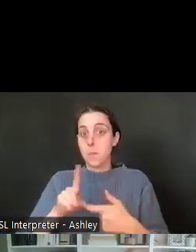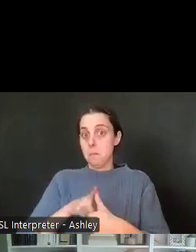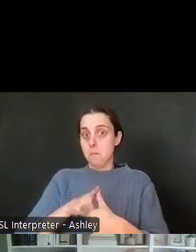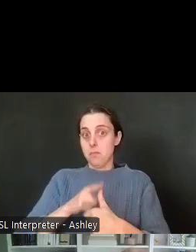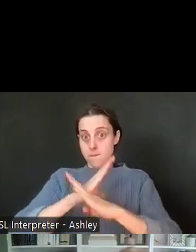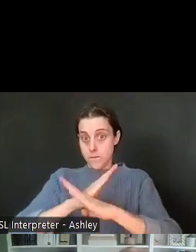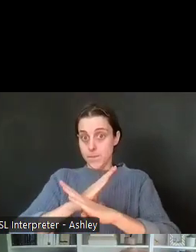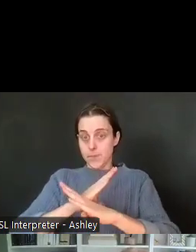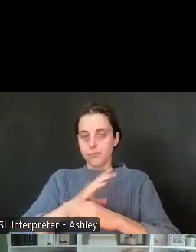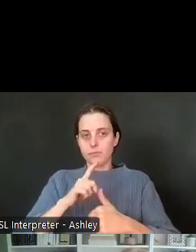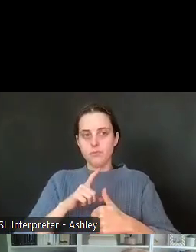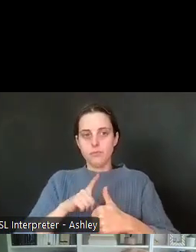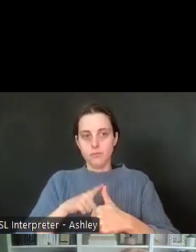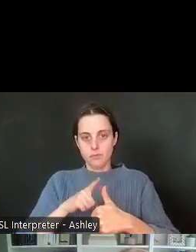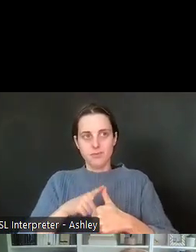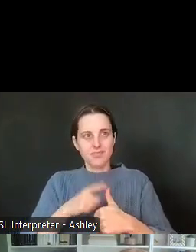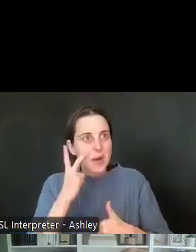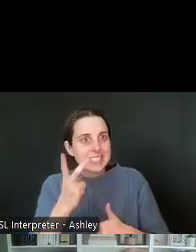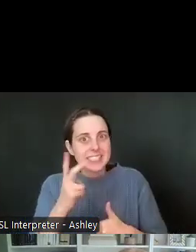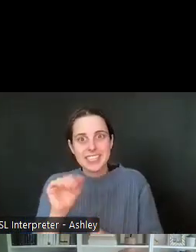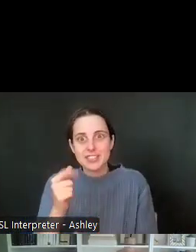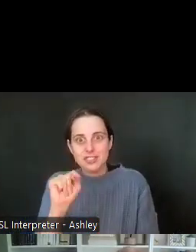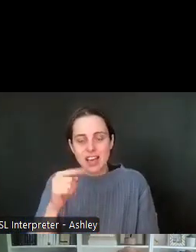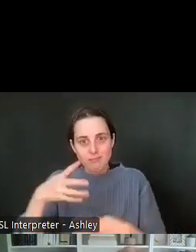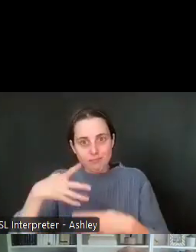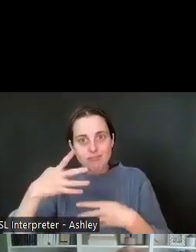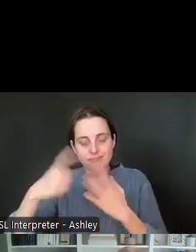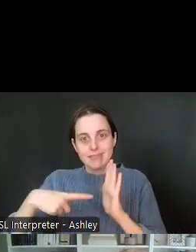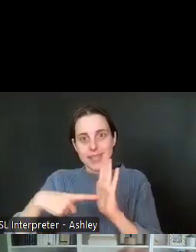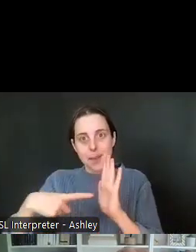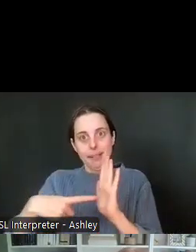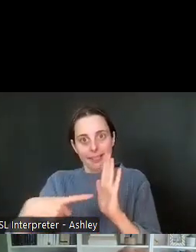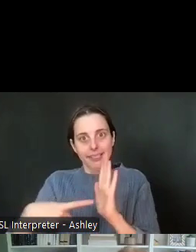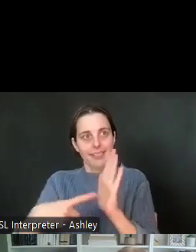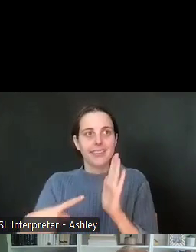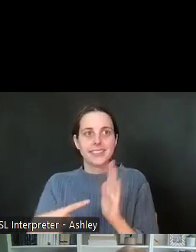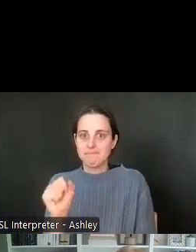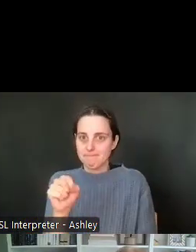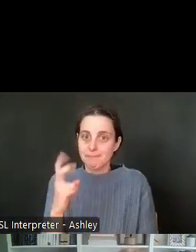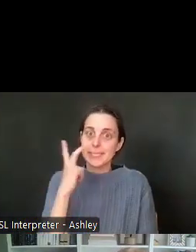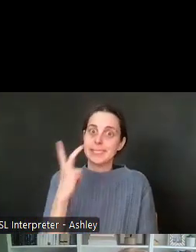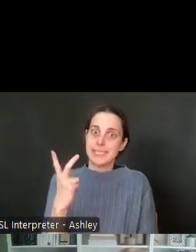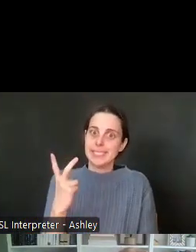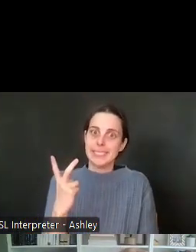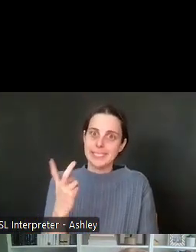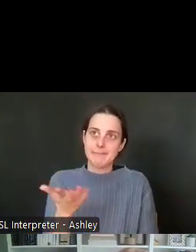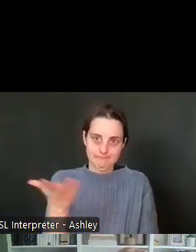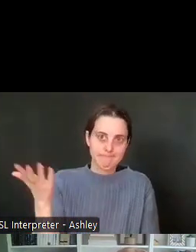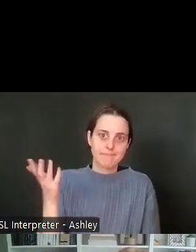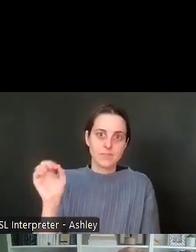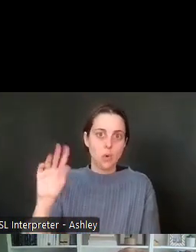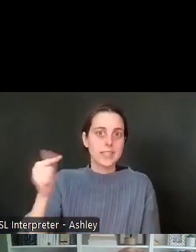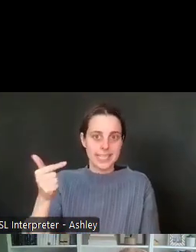is great because look at all of the examples in the chat feature who are giving examples of how this is happening in their